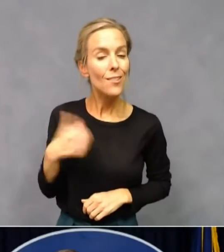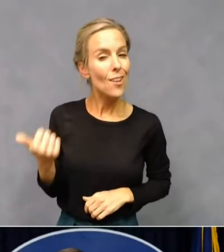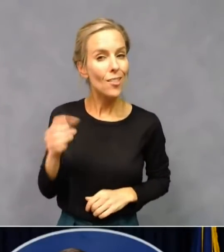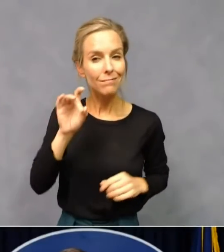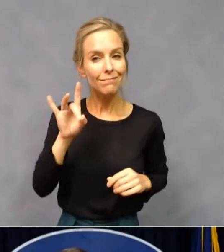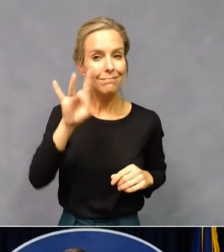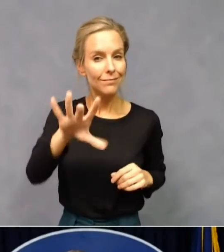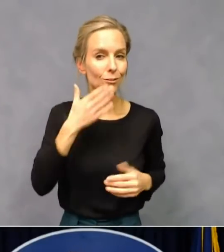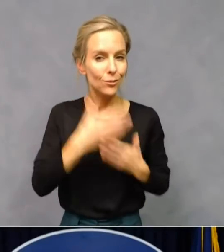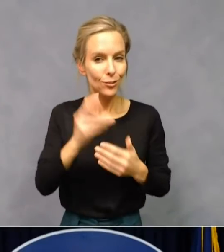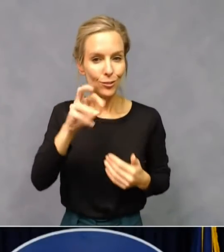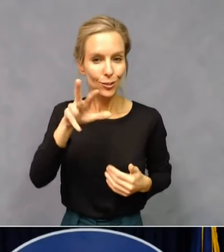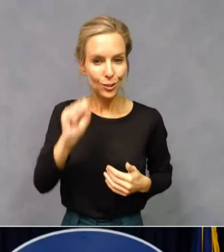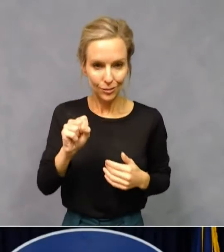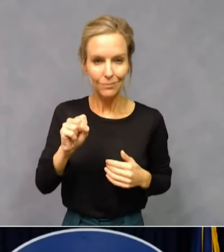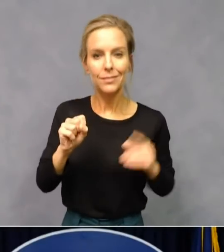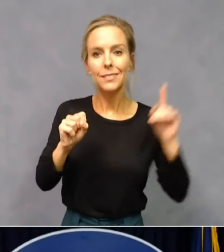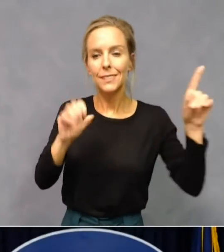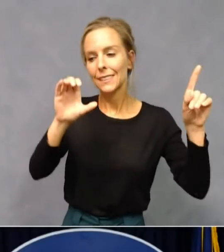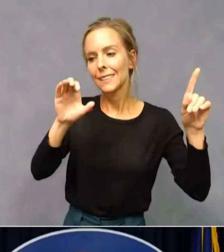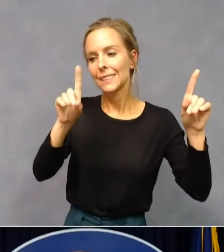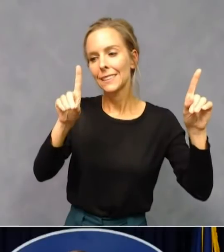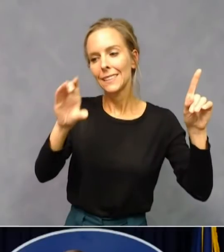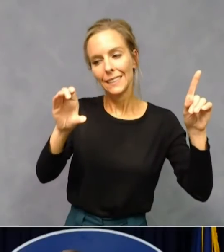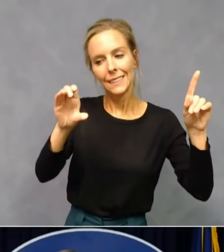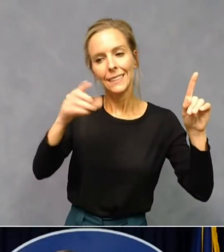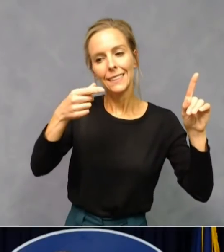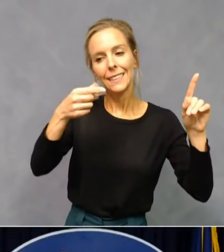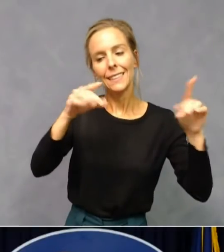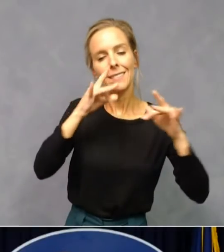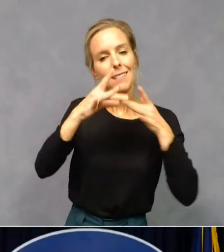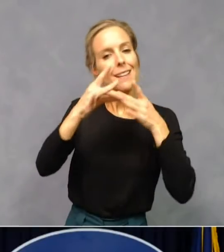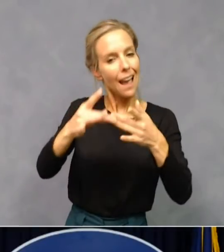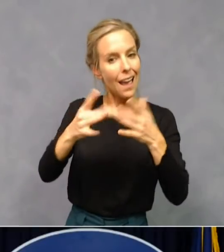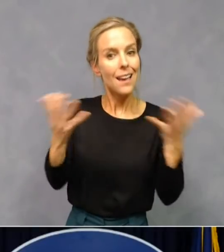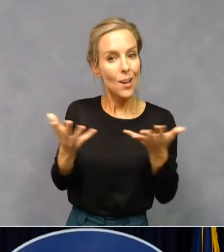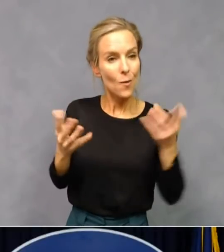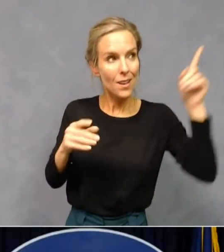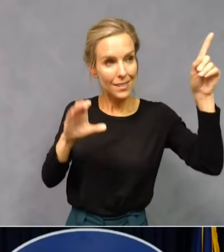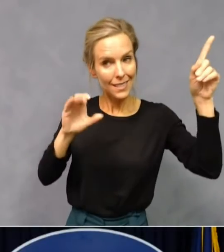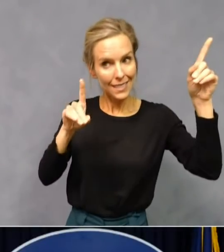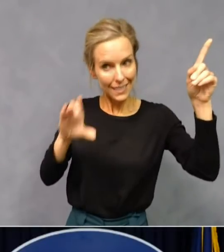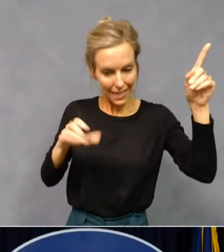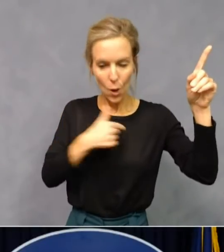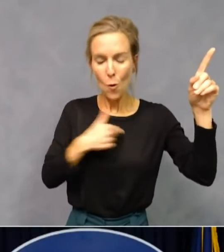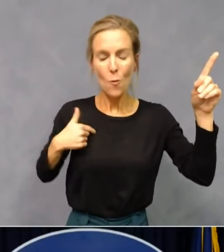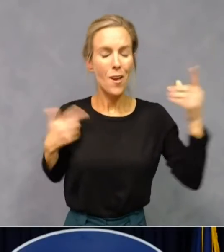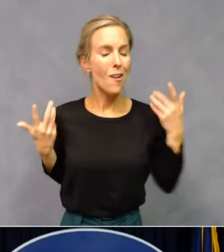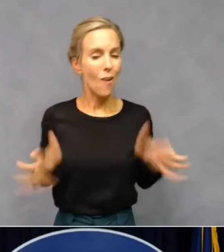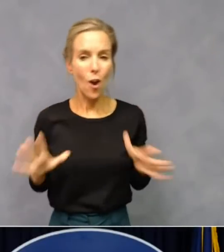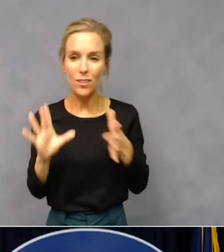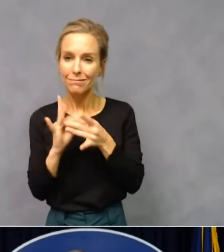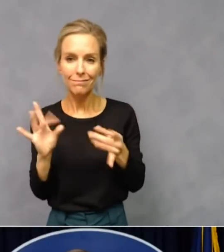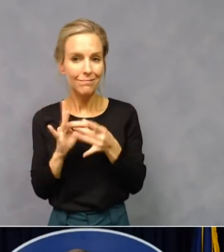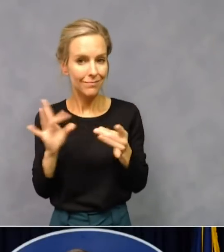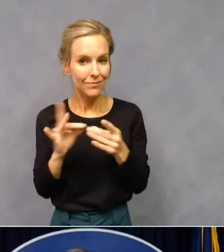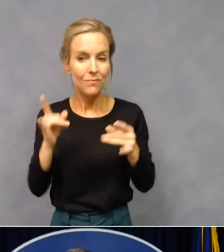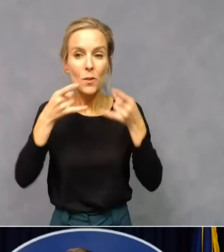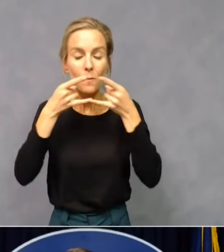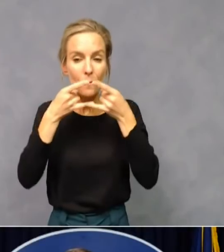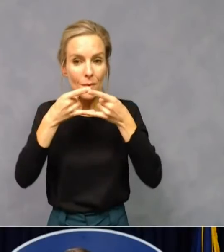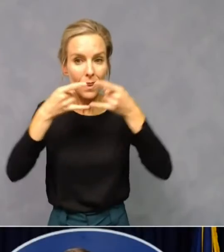from the CDC. And you know what that says? It says the same thing that we have been saying, that wearing one of